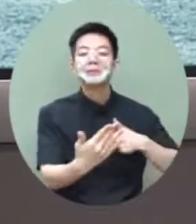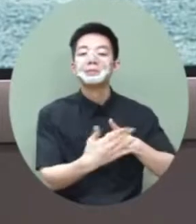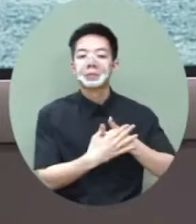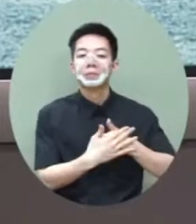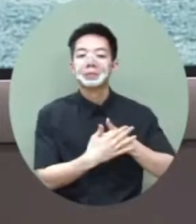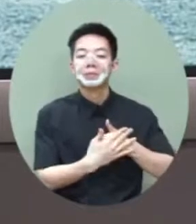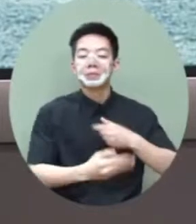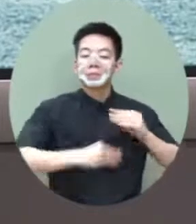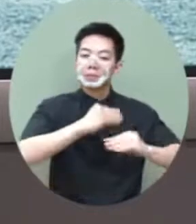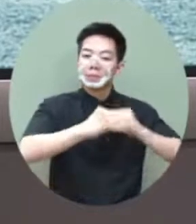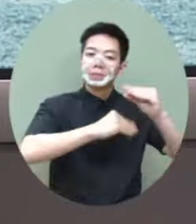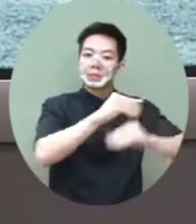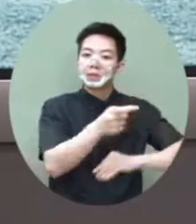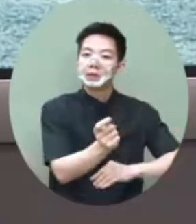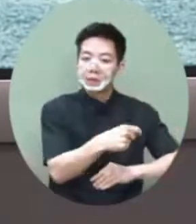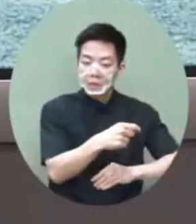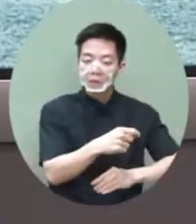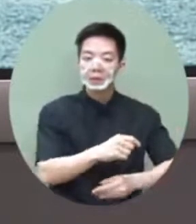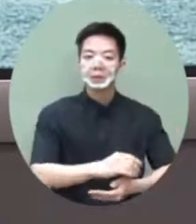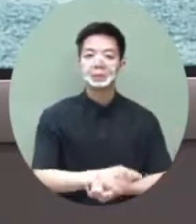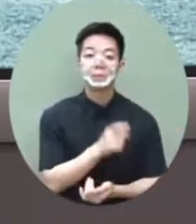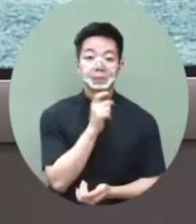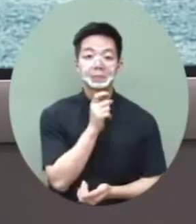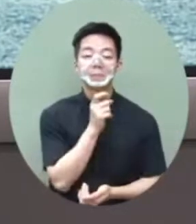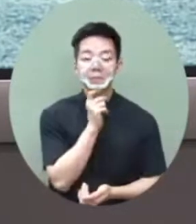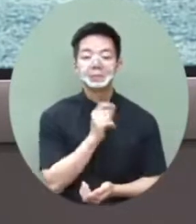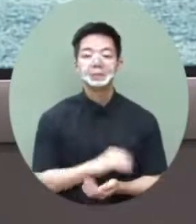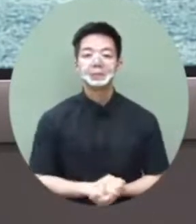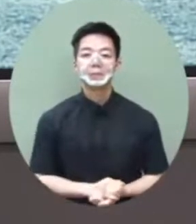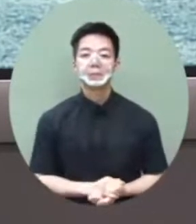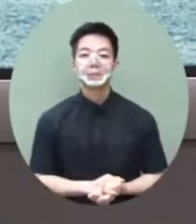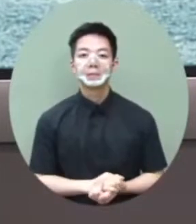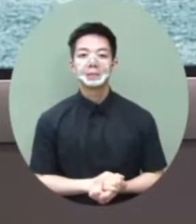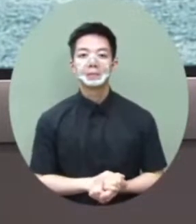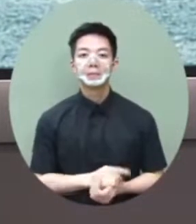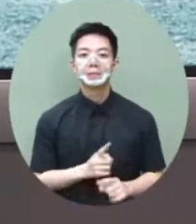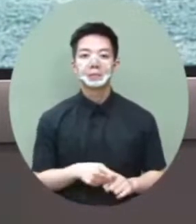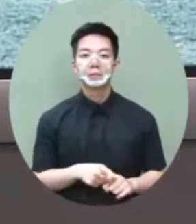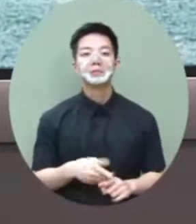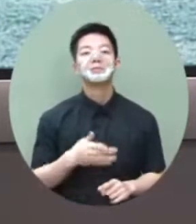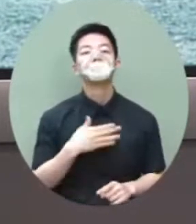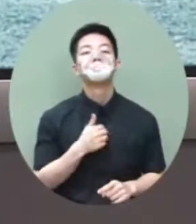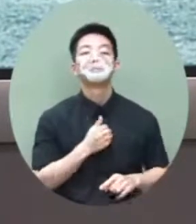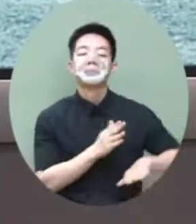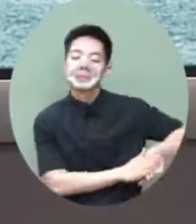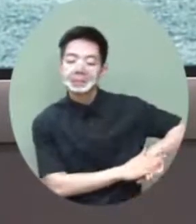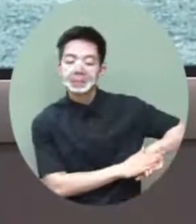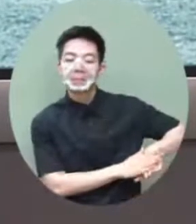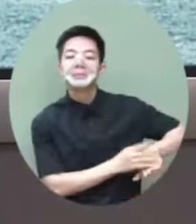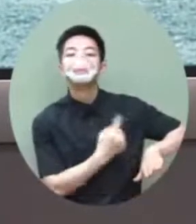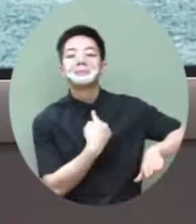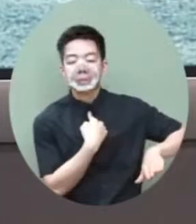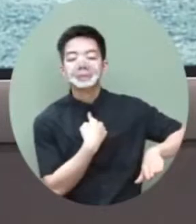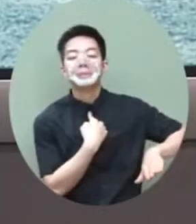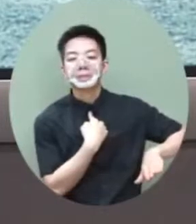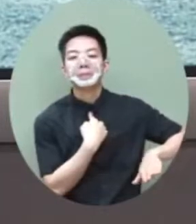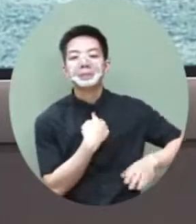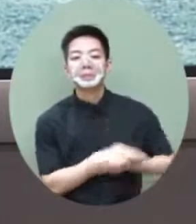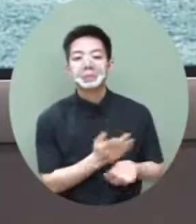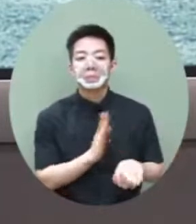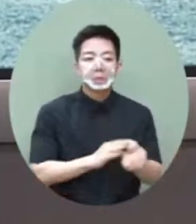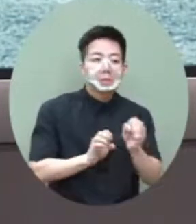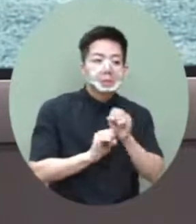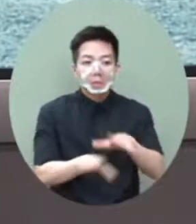changes with the assistance from the mainland. We have sped up the provision of such